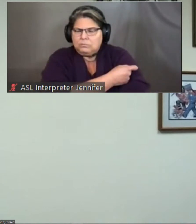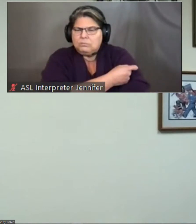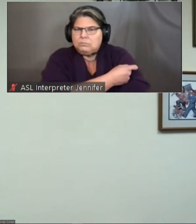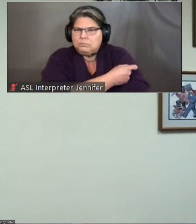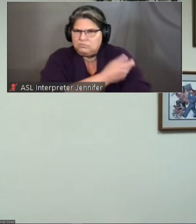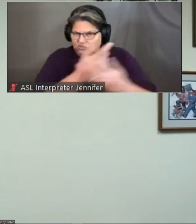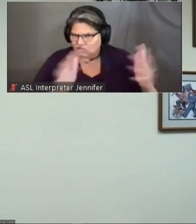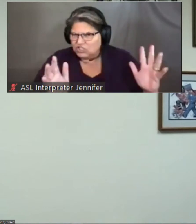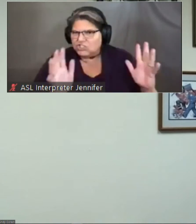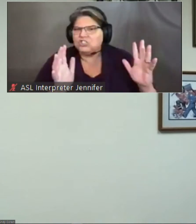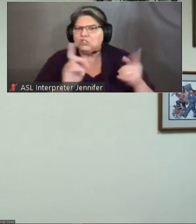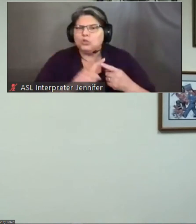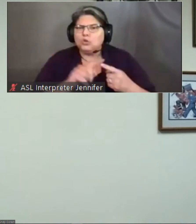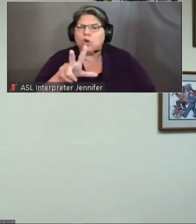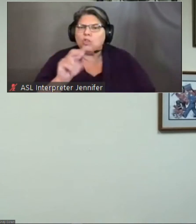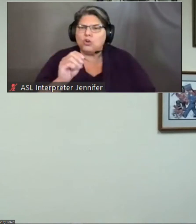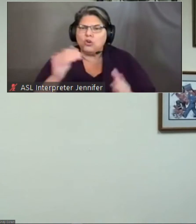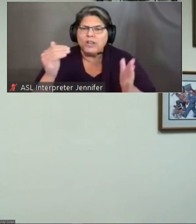given to